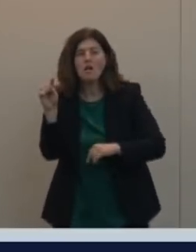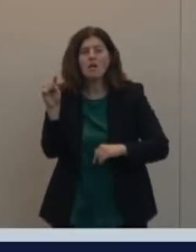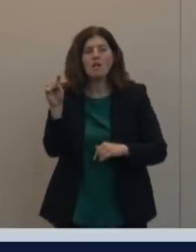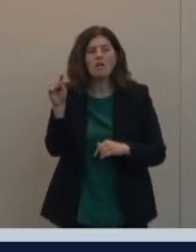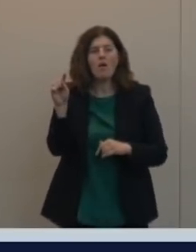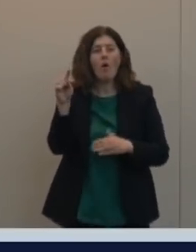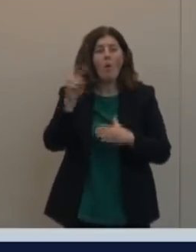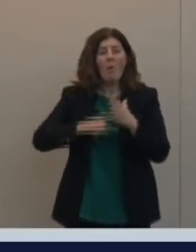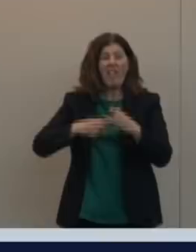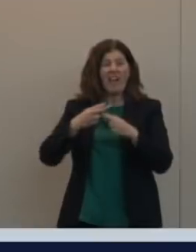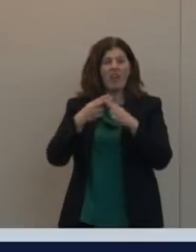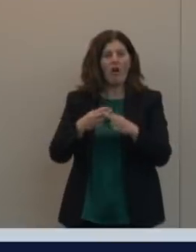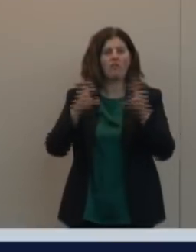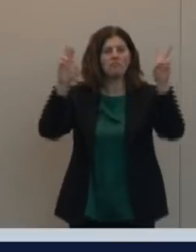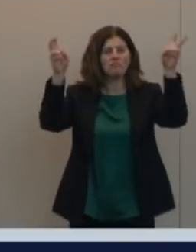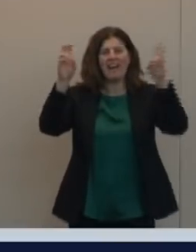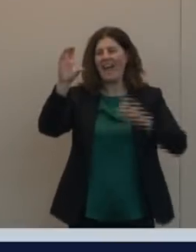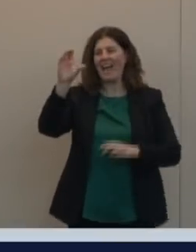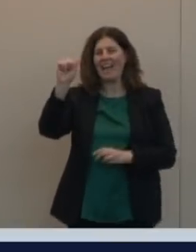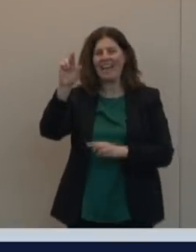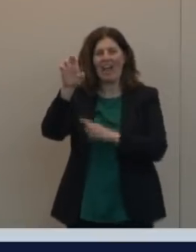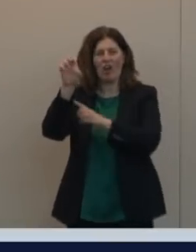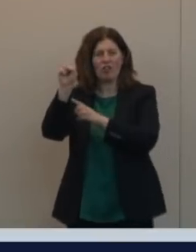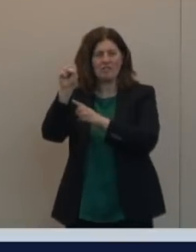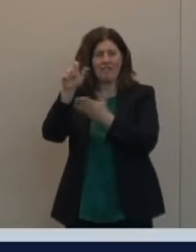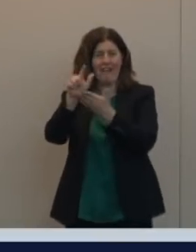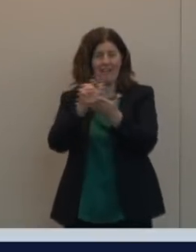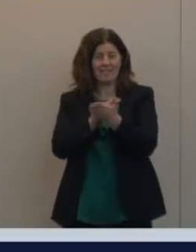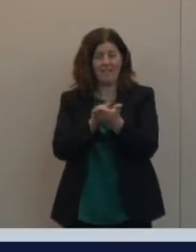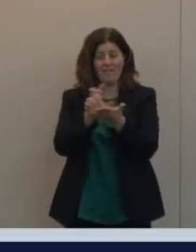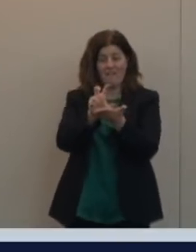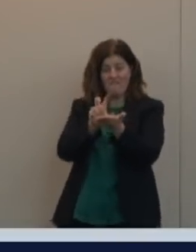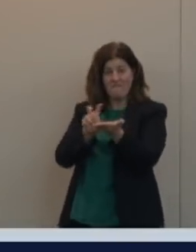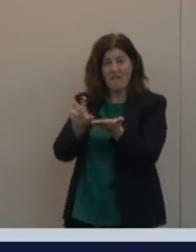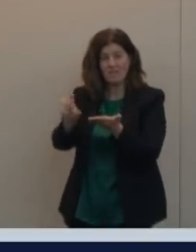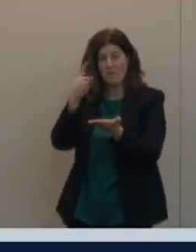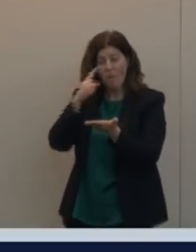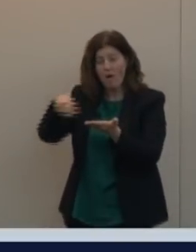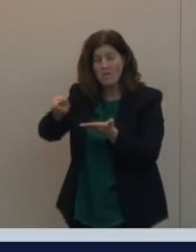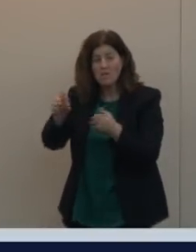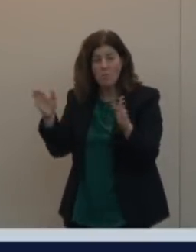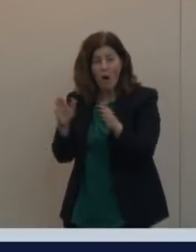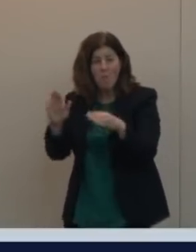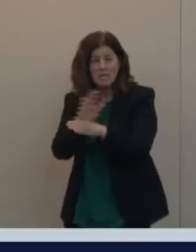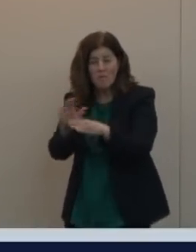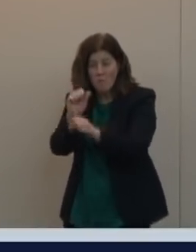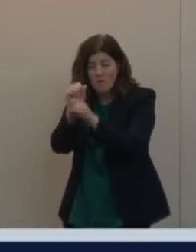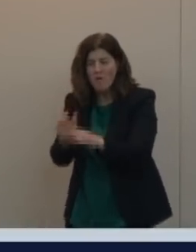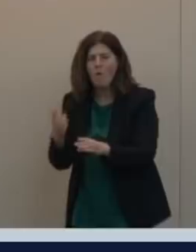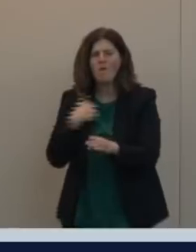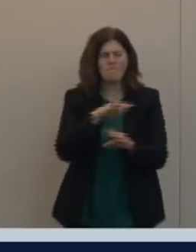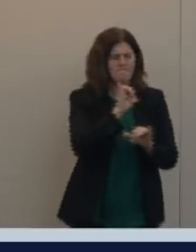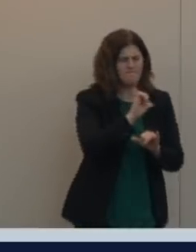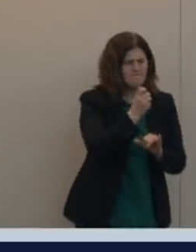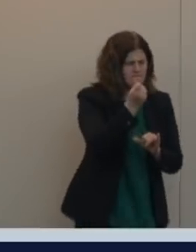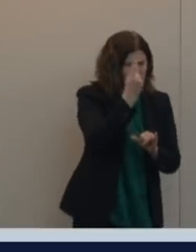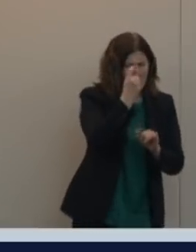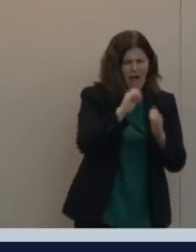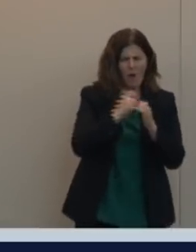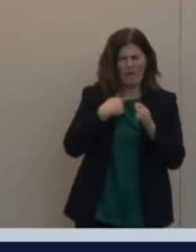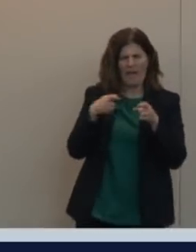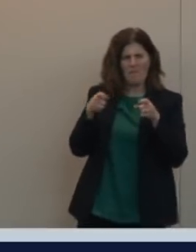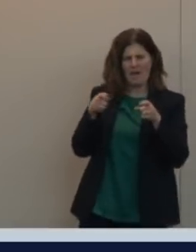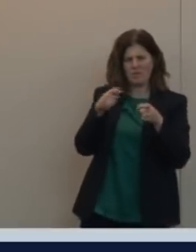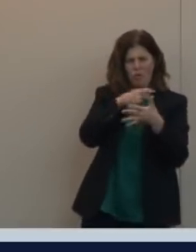what they're calling the CARES Act, right? It's investments into small businesses and workers. We're clear about how to manage